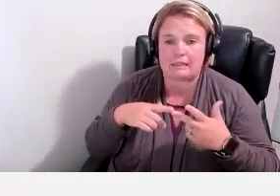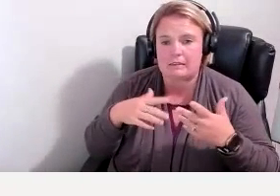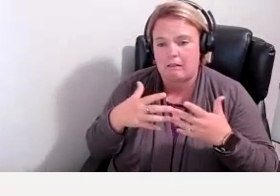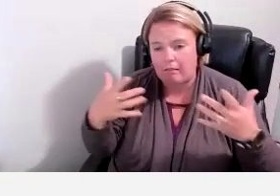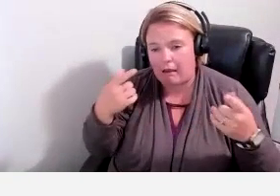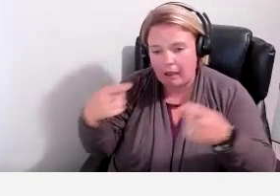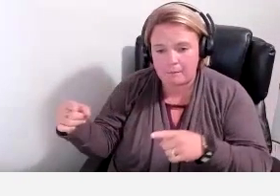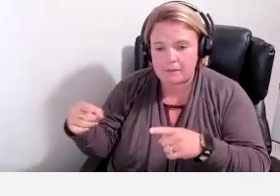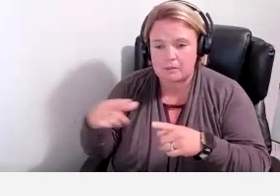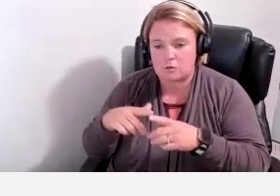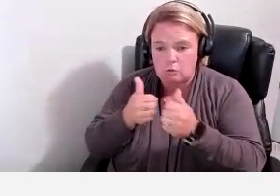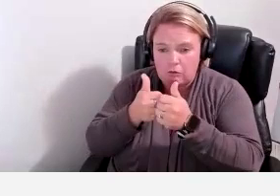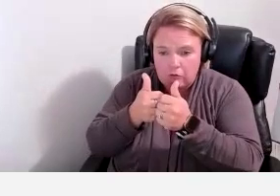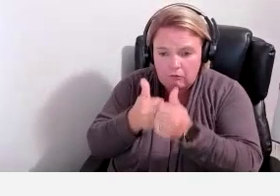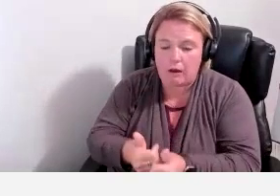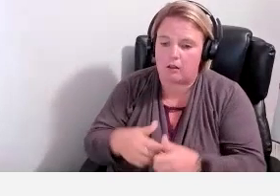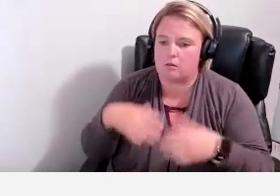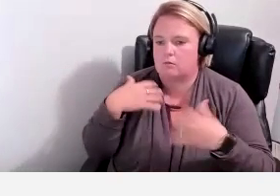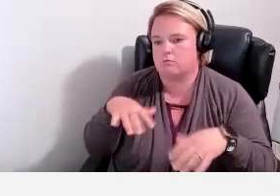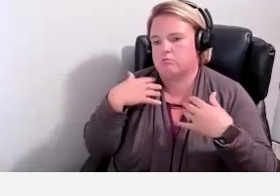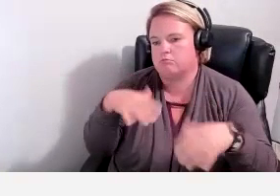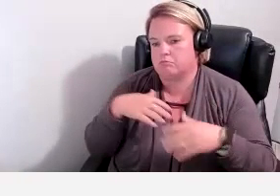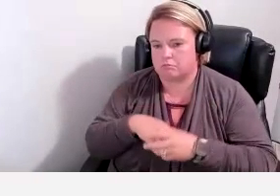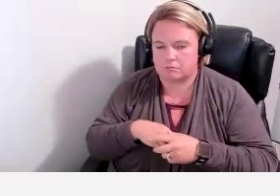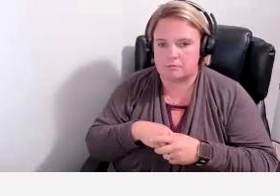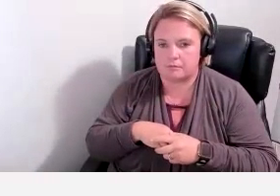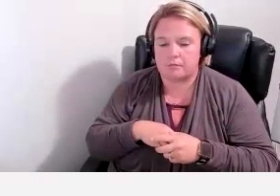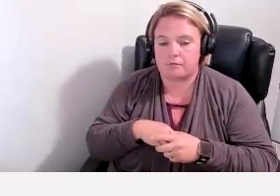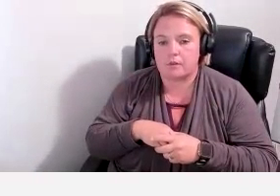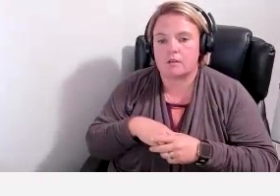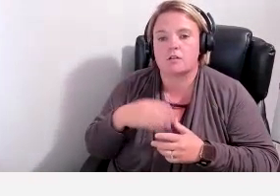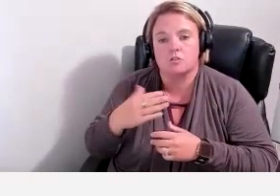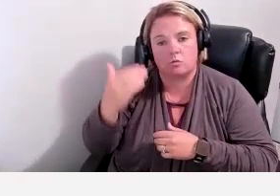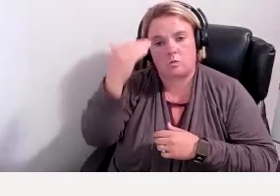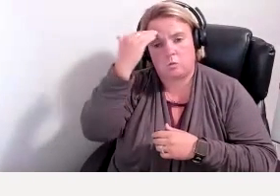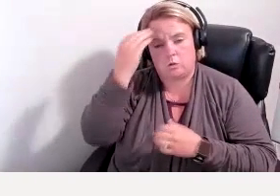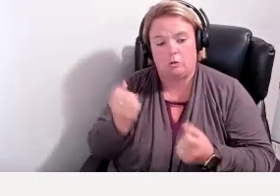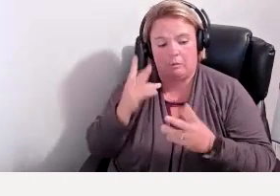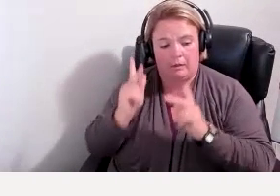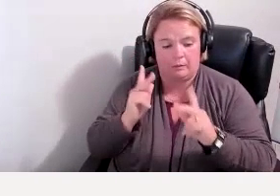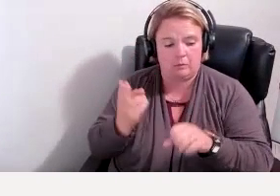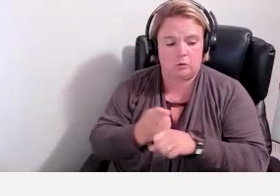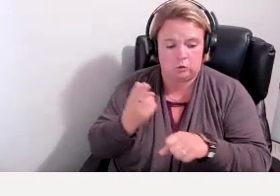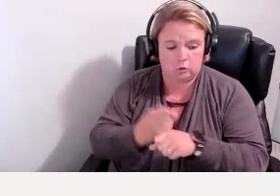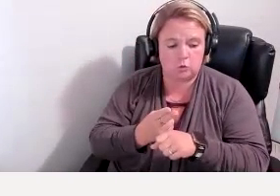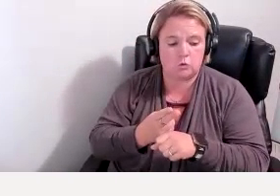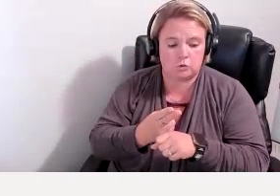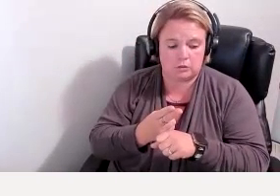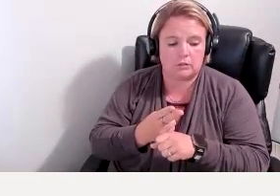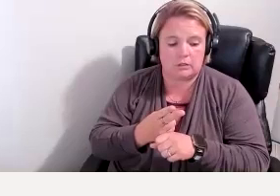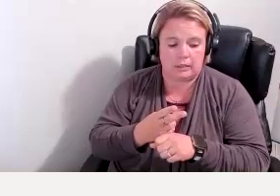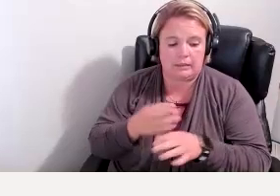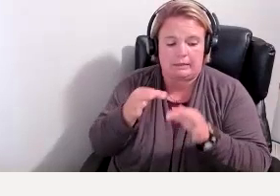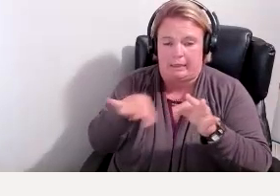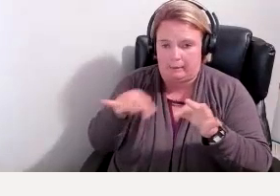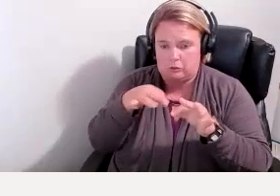is really helpful. So we know that a lot of people use captions, even